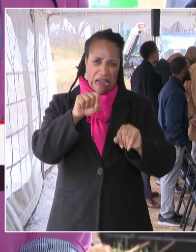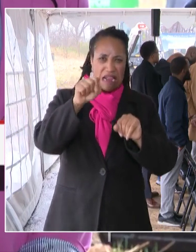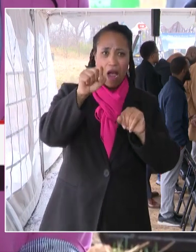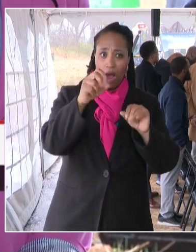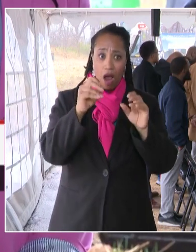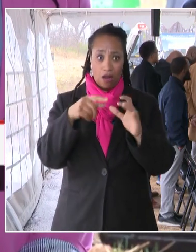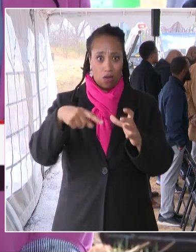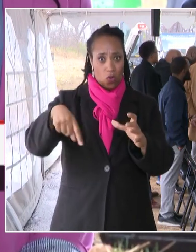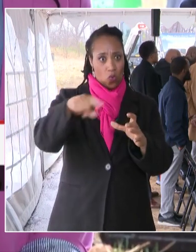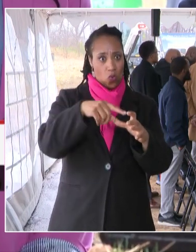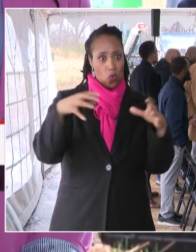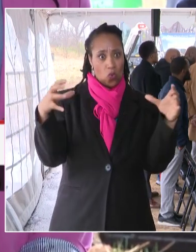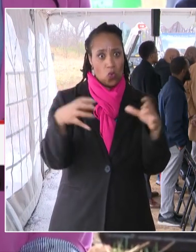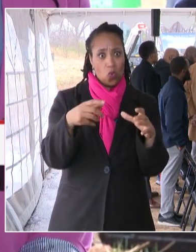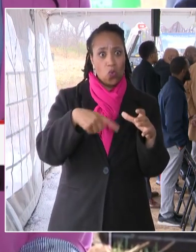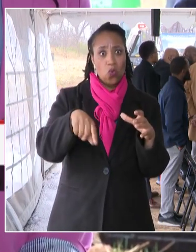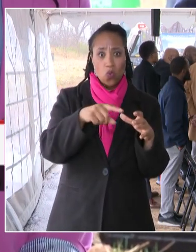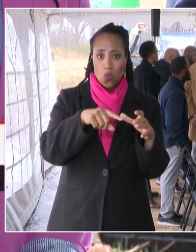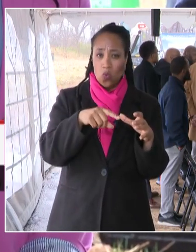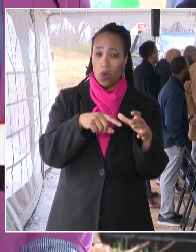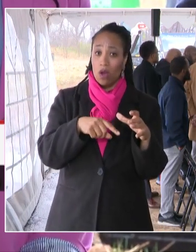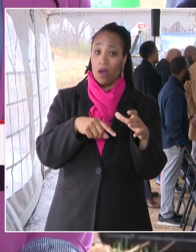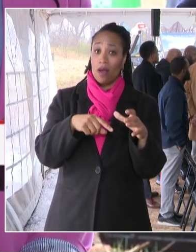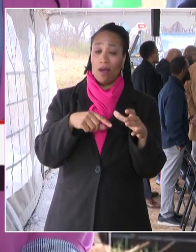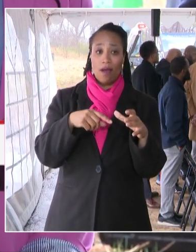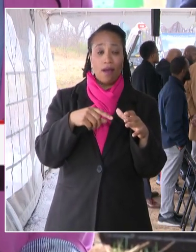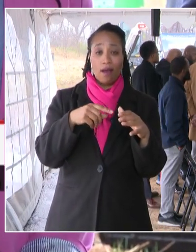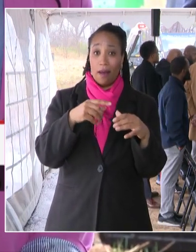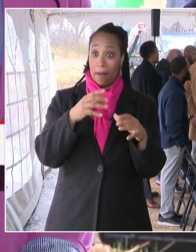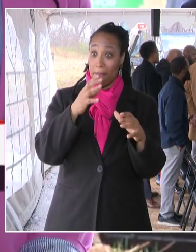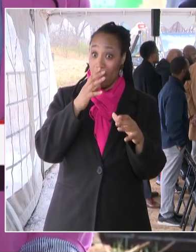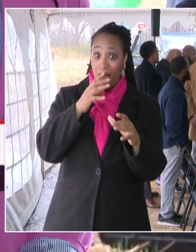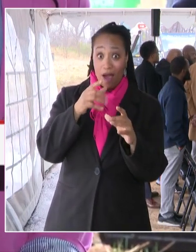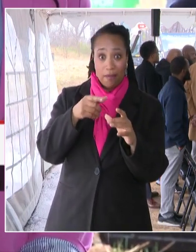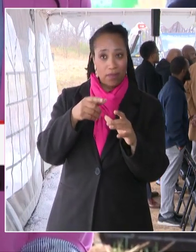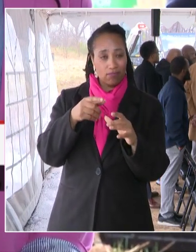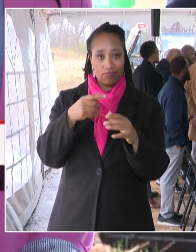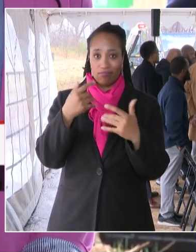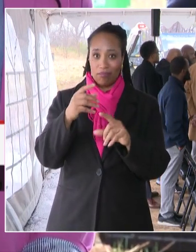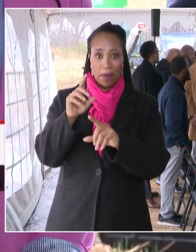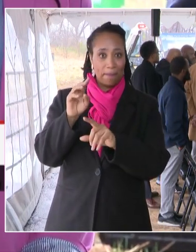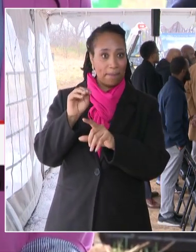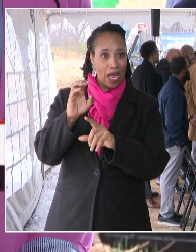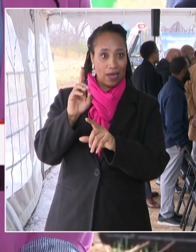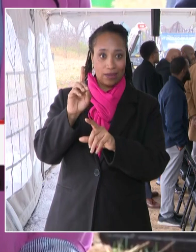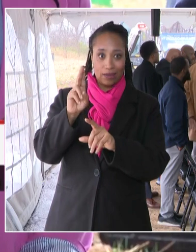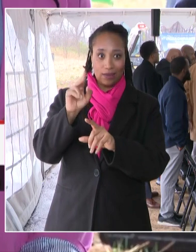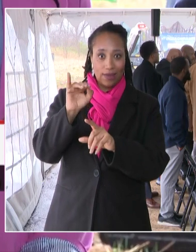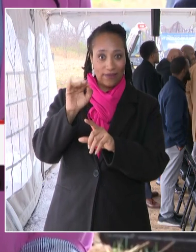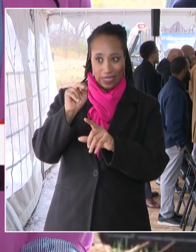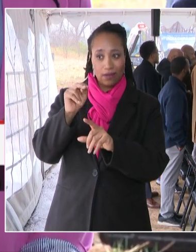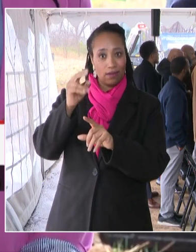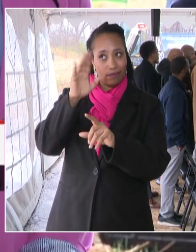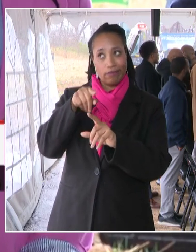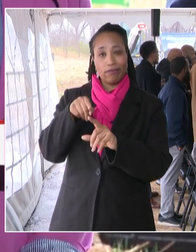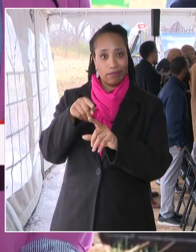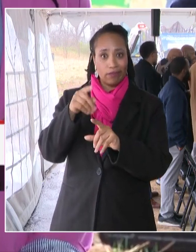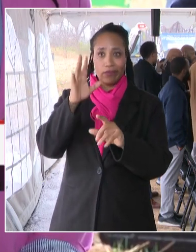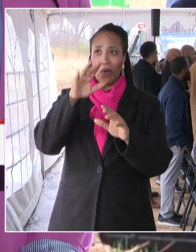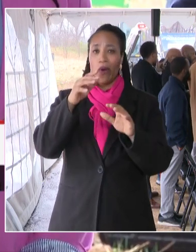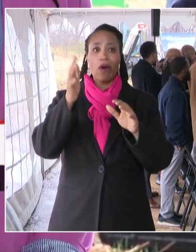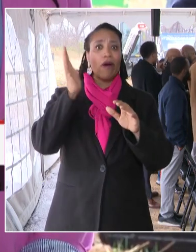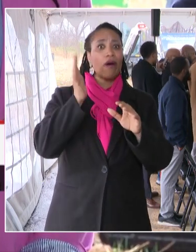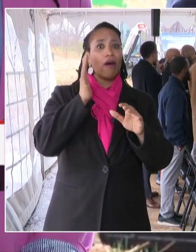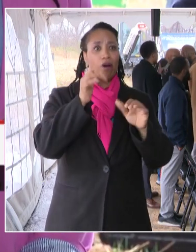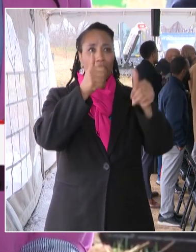vacant building here that had been deteriorating for many years, and that vacant building had not only become a